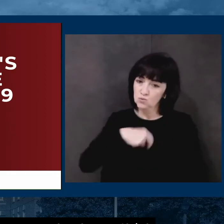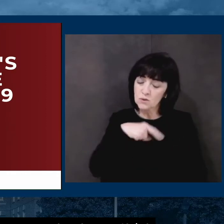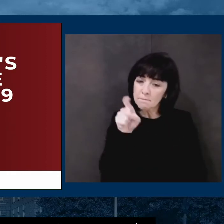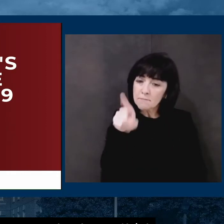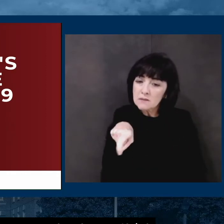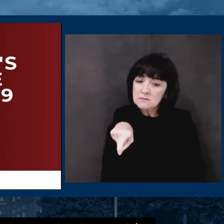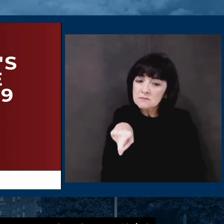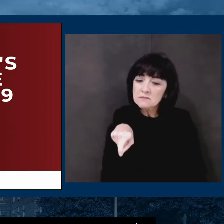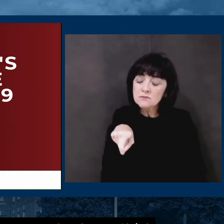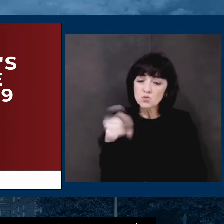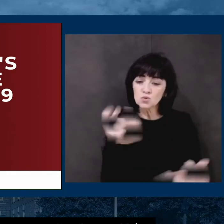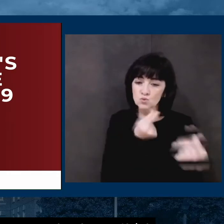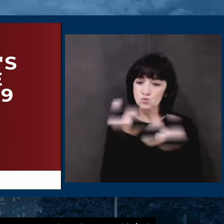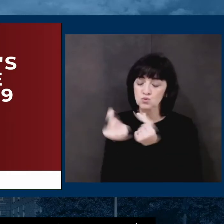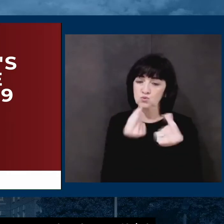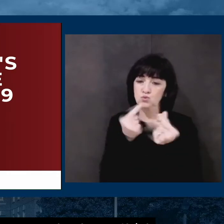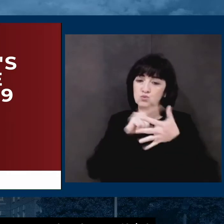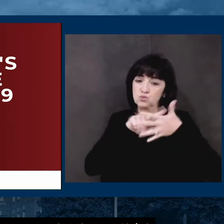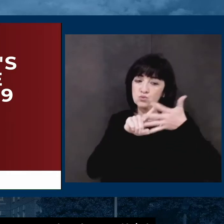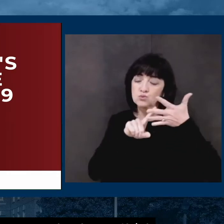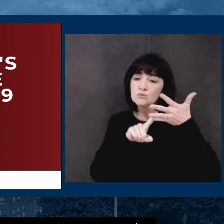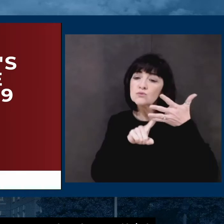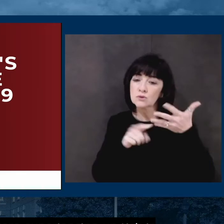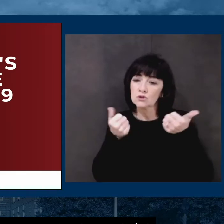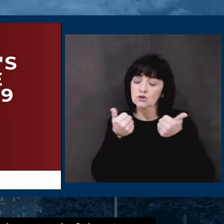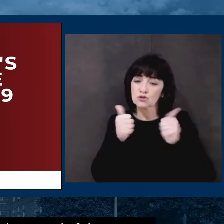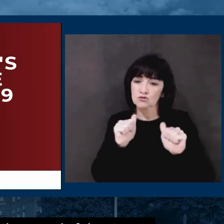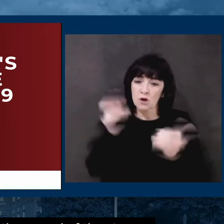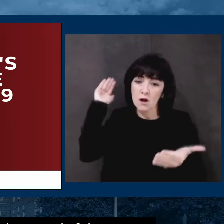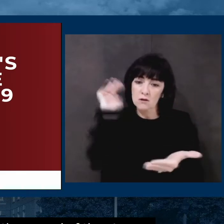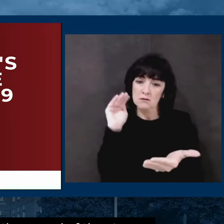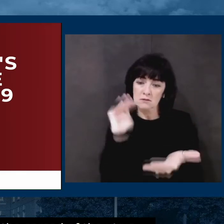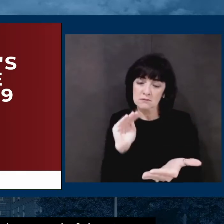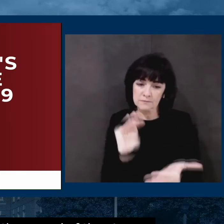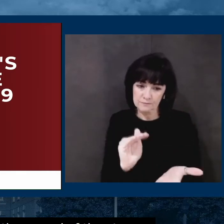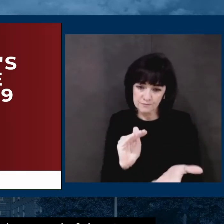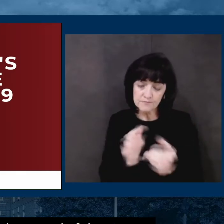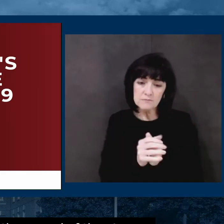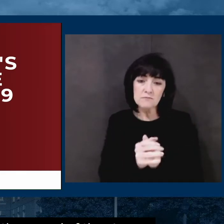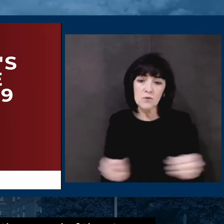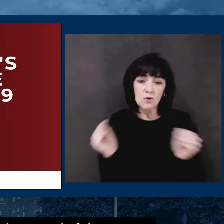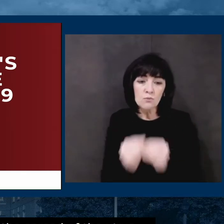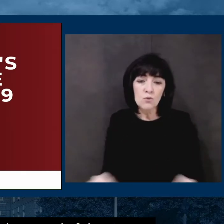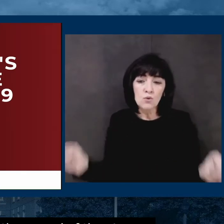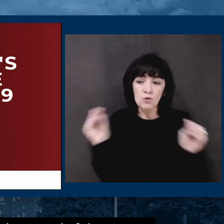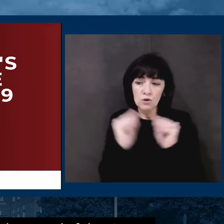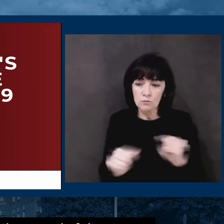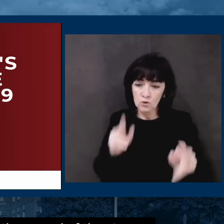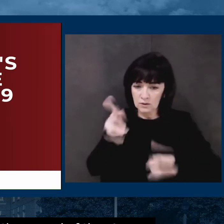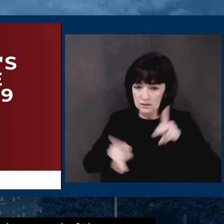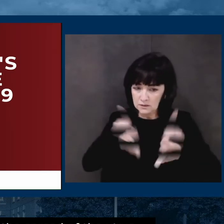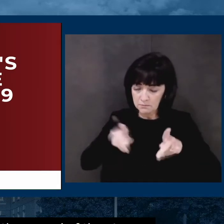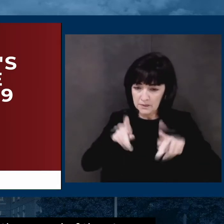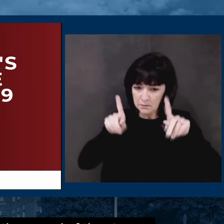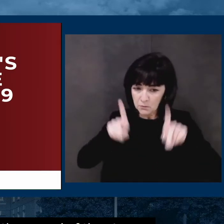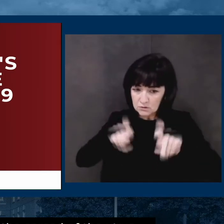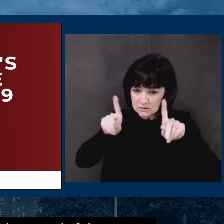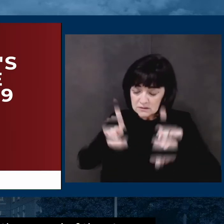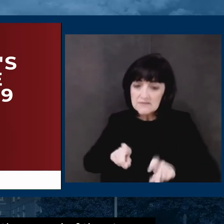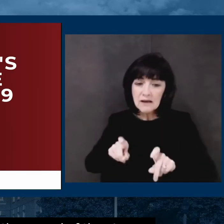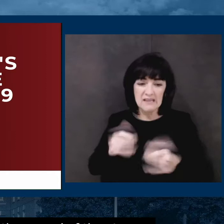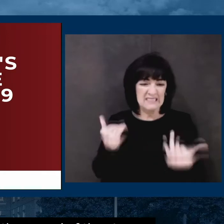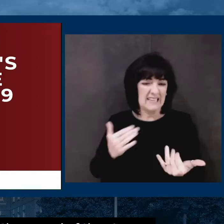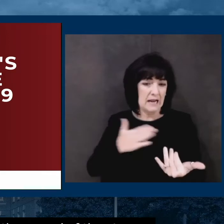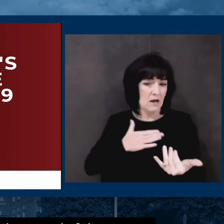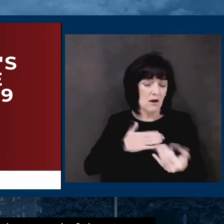the spread of the virus. The more people who have the virus and are testing positive, and our numbers are frankly off the charts compared